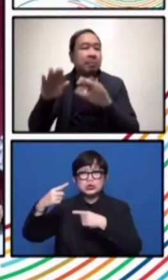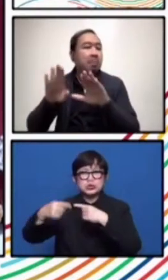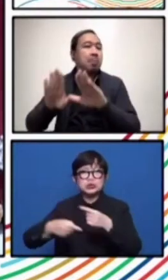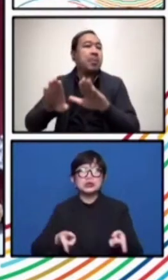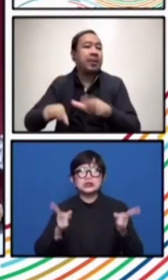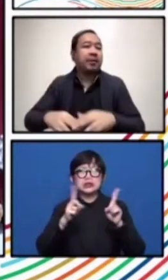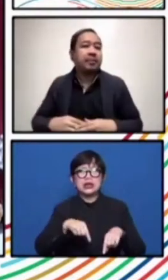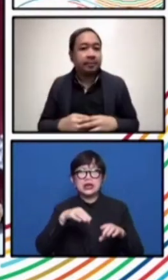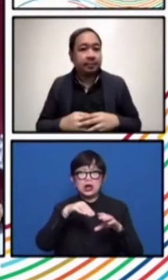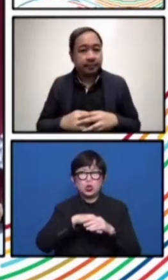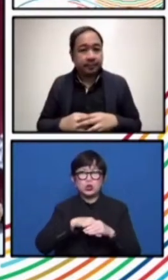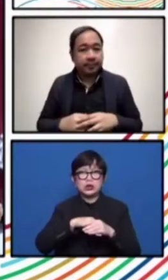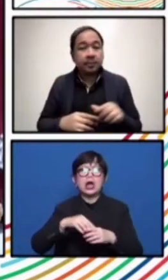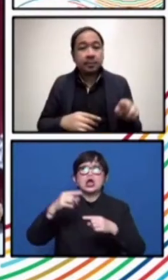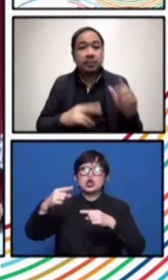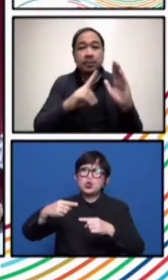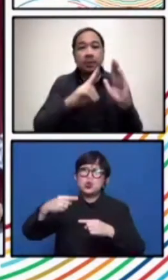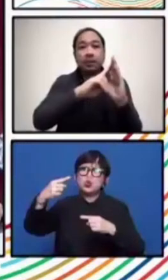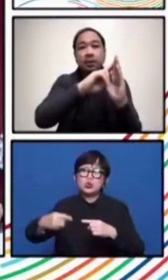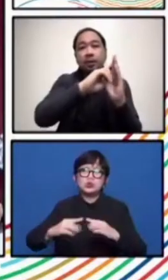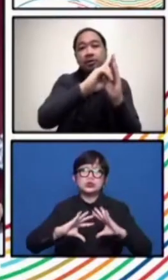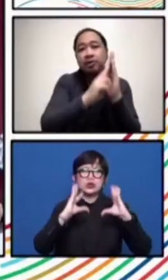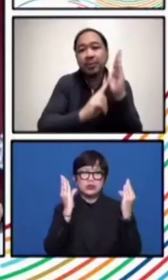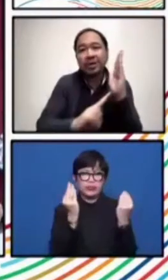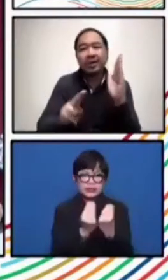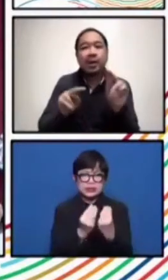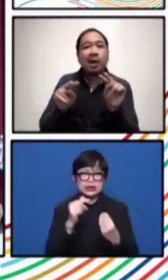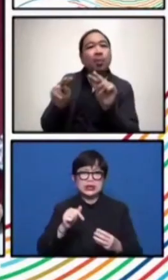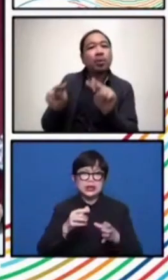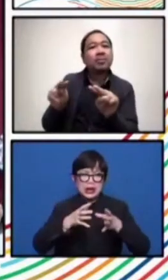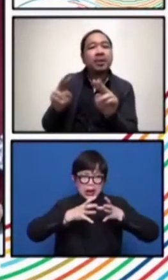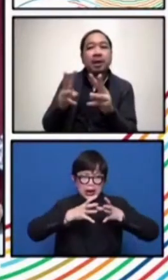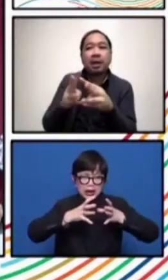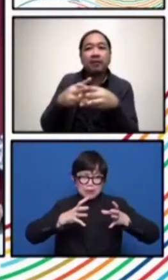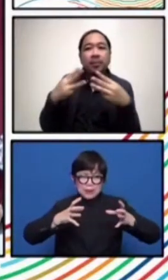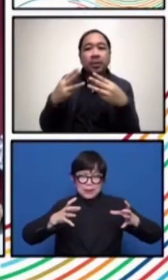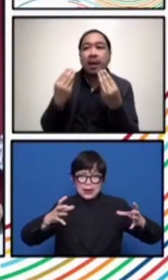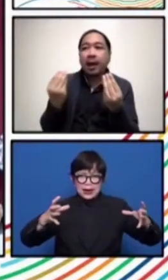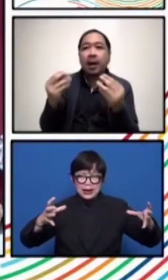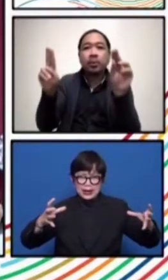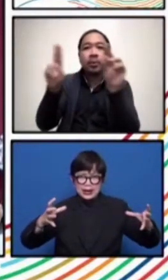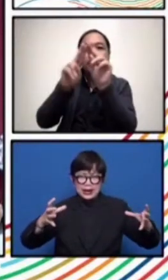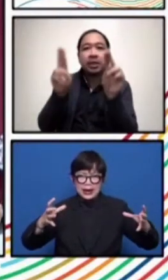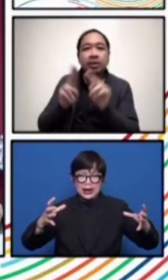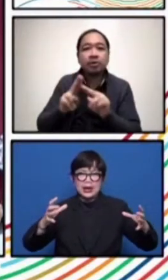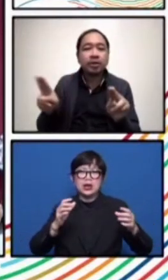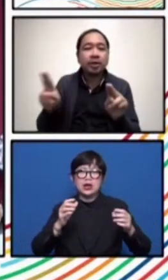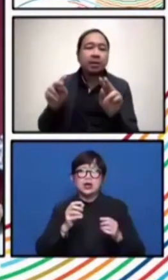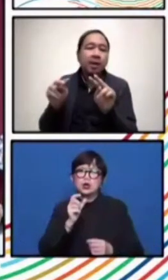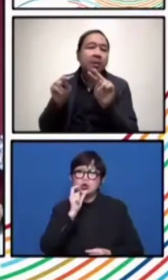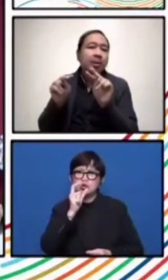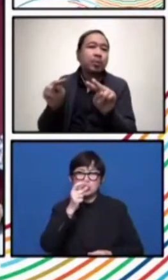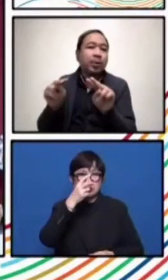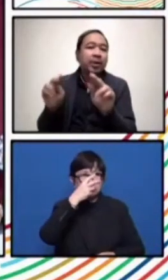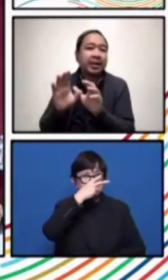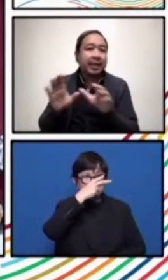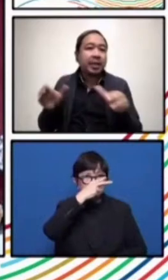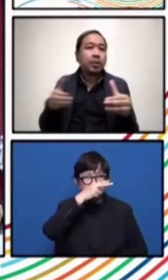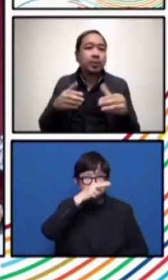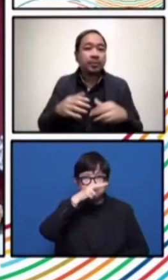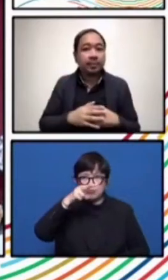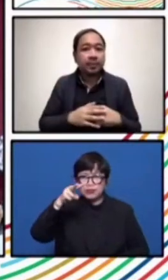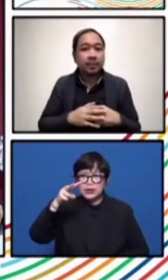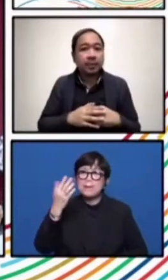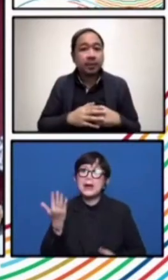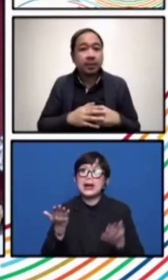the convention establish the monitoring framework by providing poor International supervisors group the committee on the rights of person